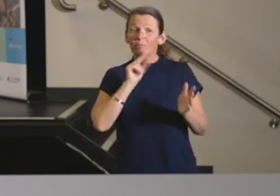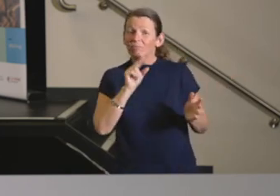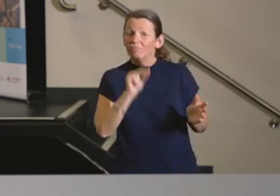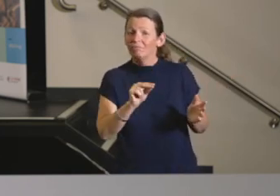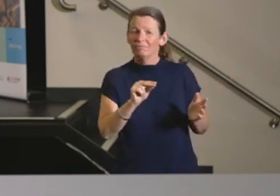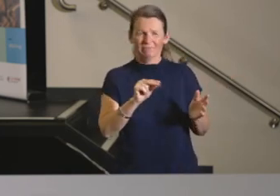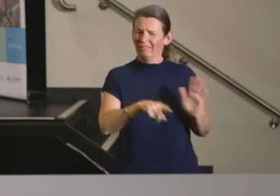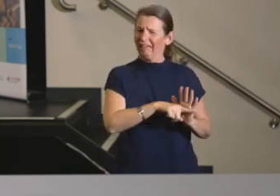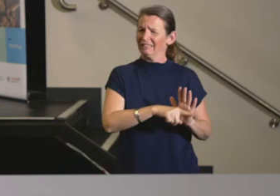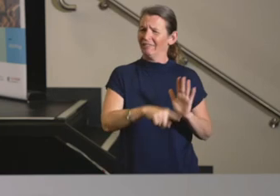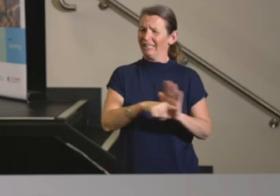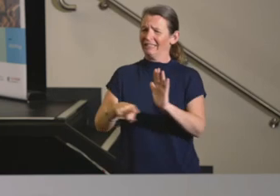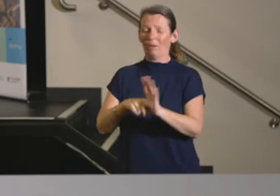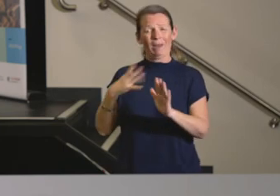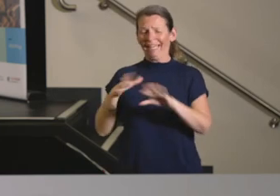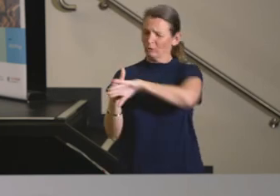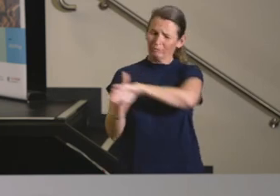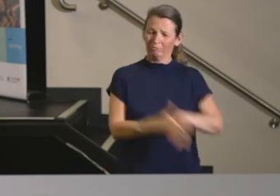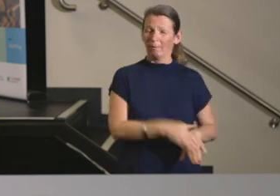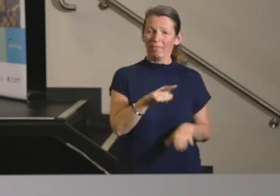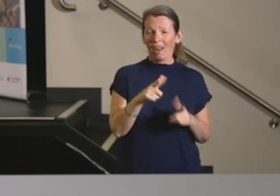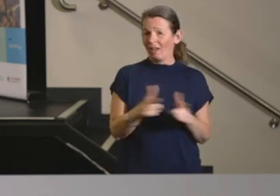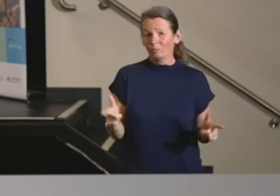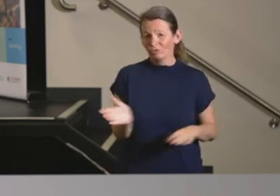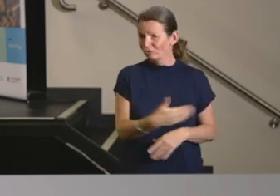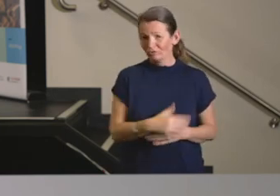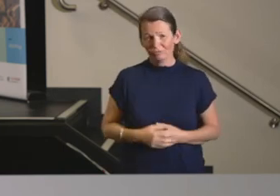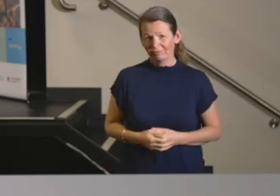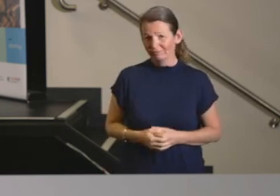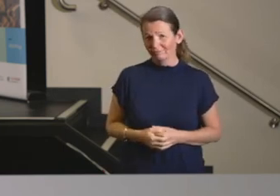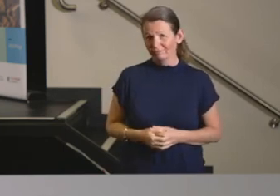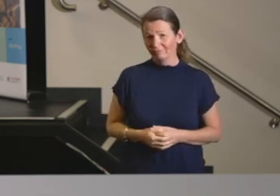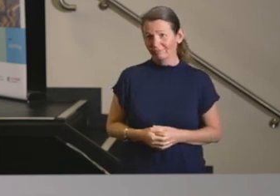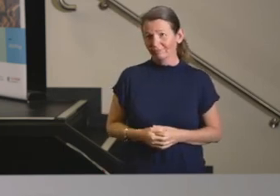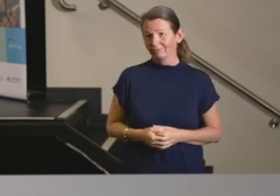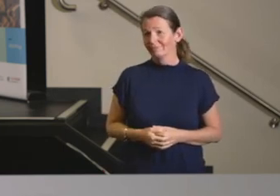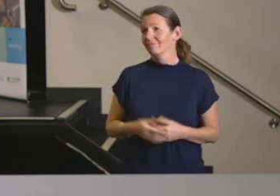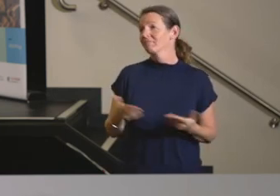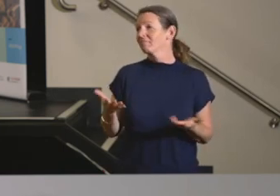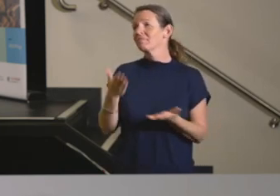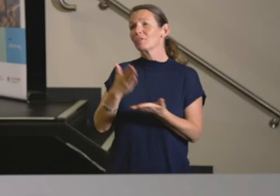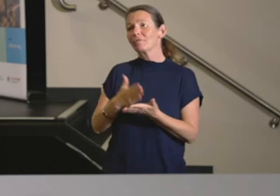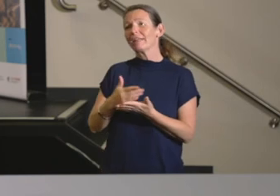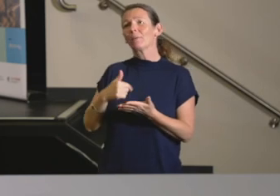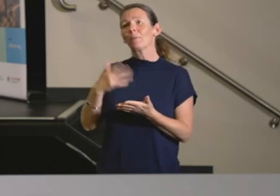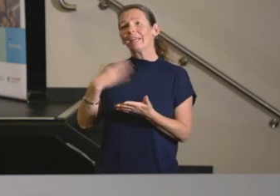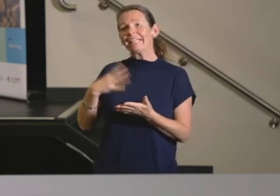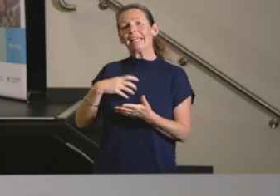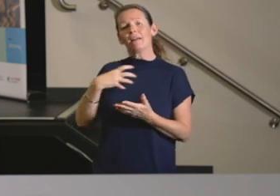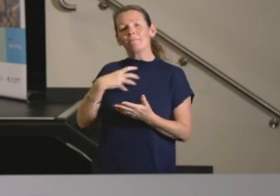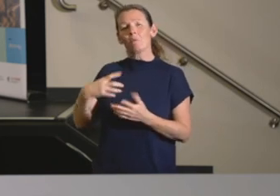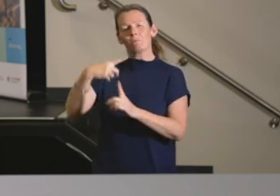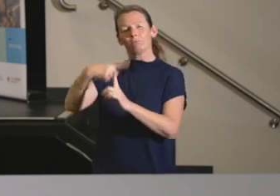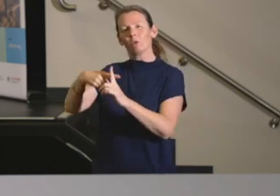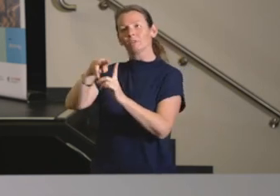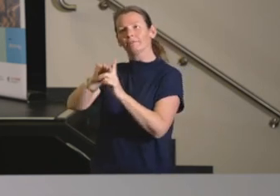need to abandon that language. I think when I'm talking about constructing more compelling visions, it's